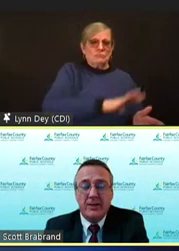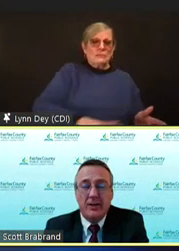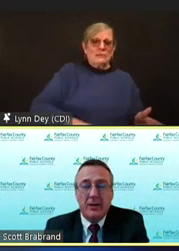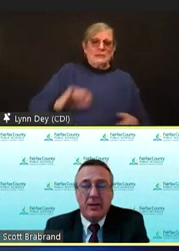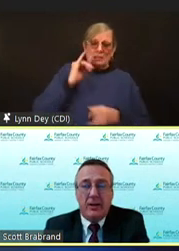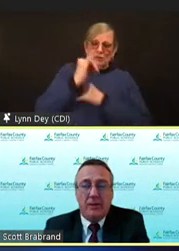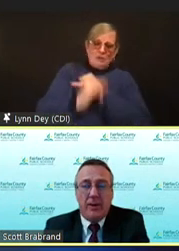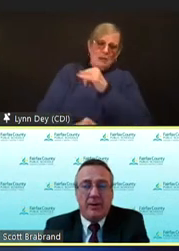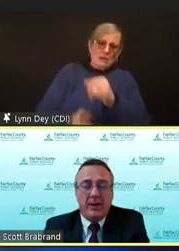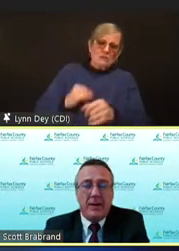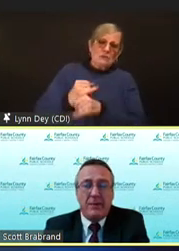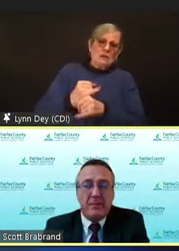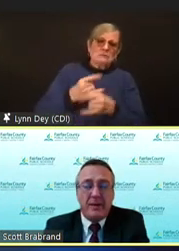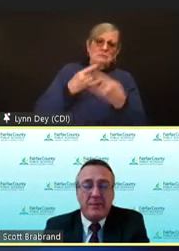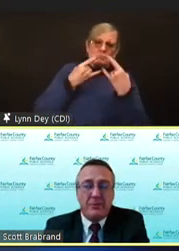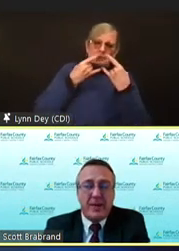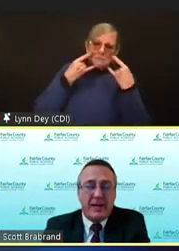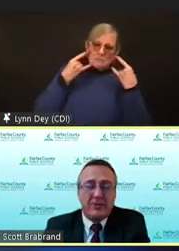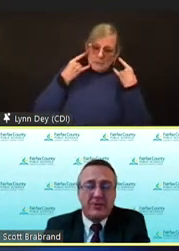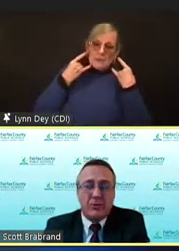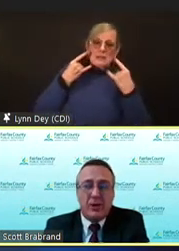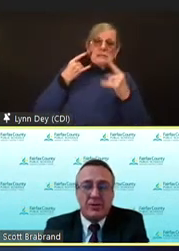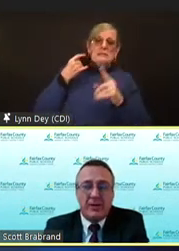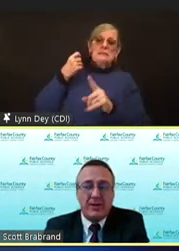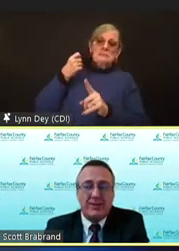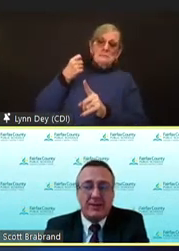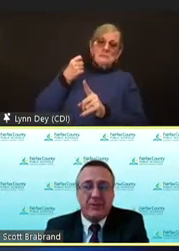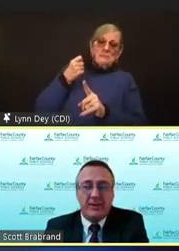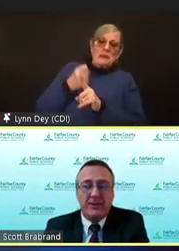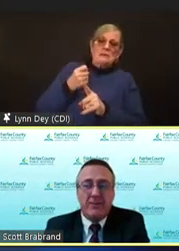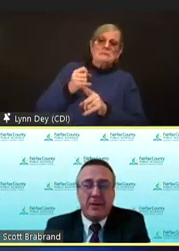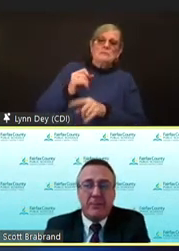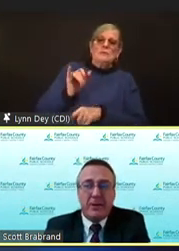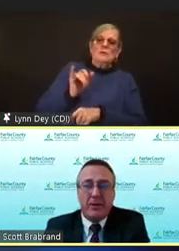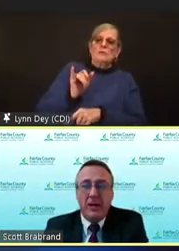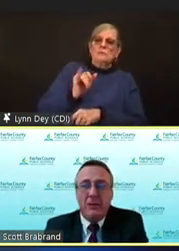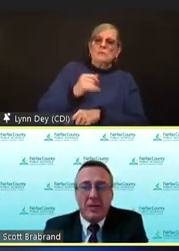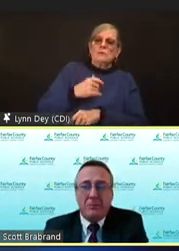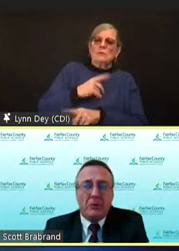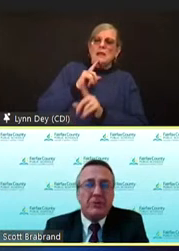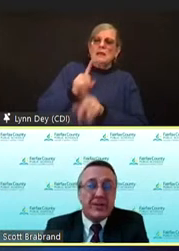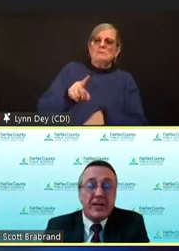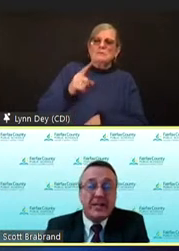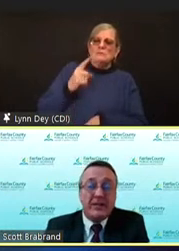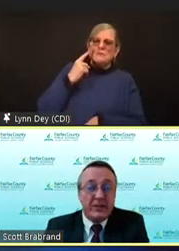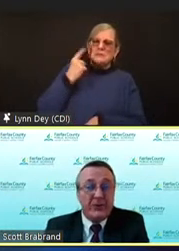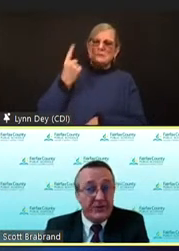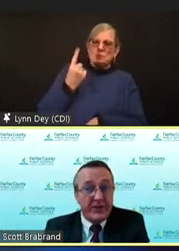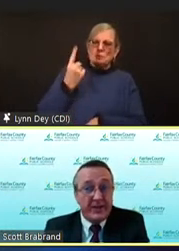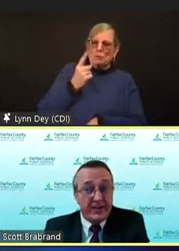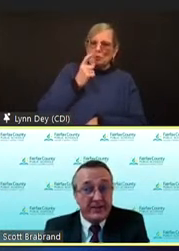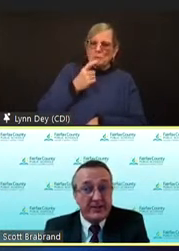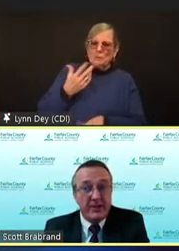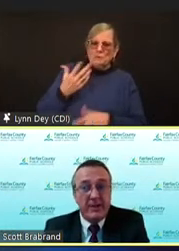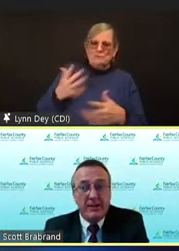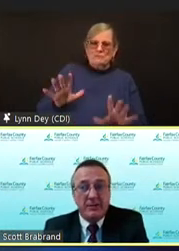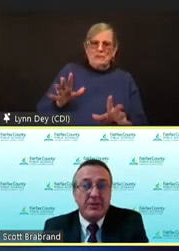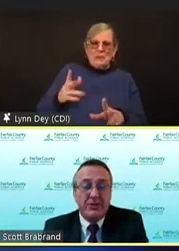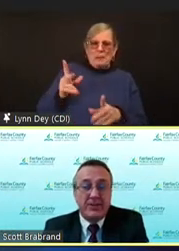mask wearing. And maybe as we answer this question, I think something that's come up here, people are citing different